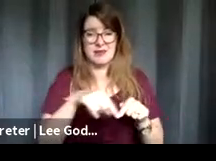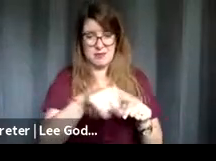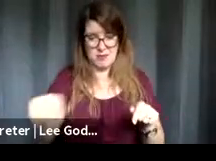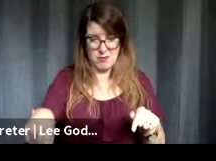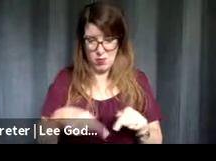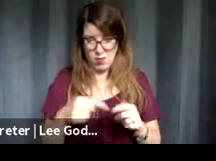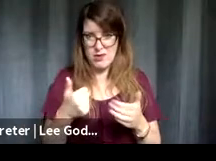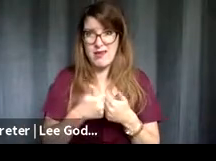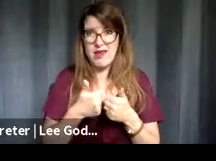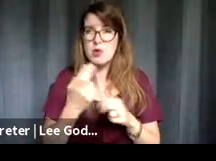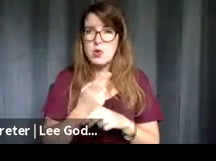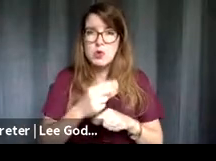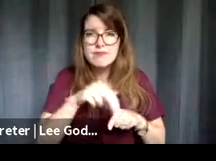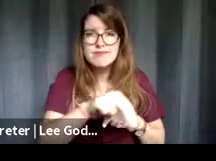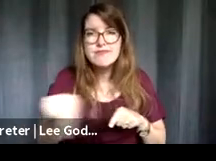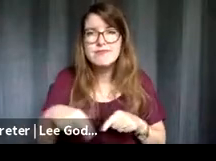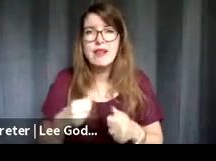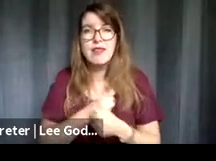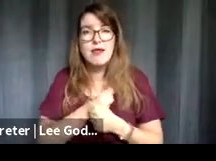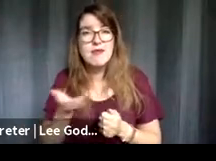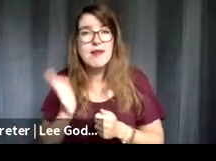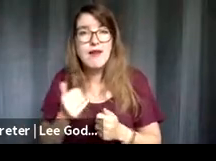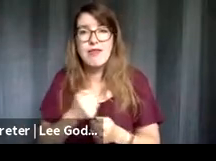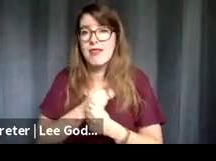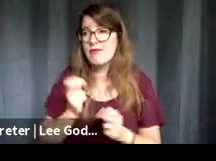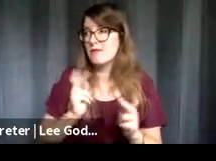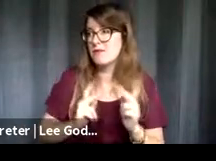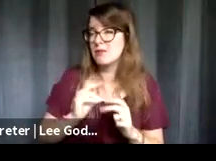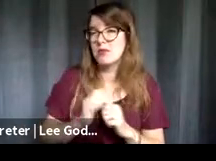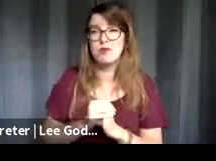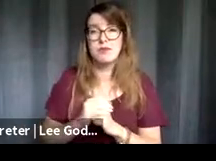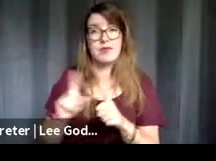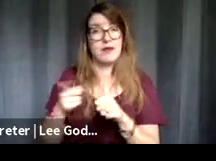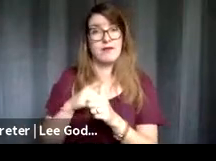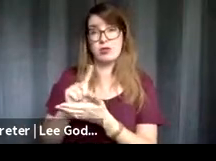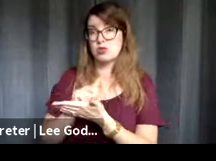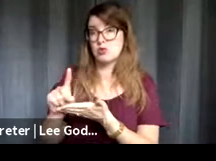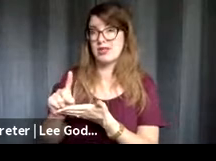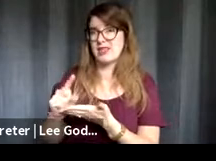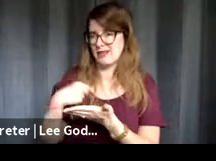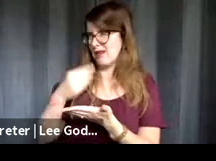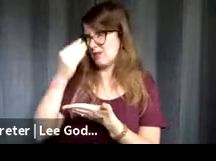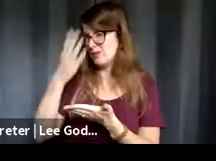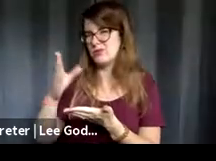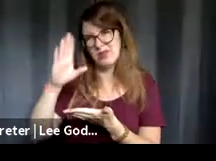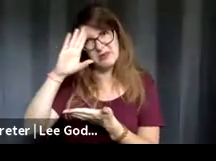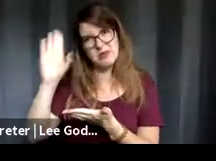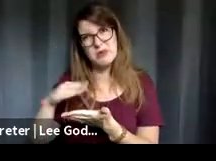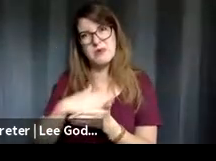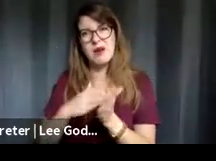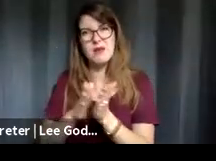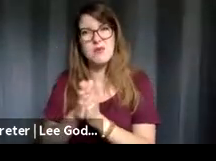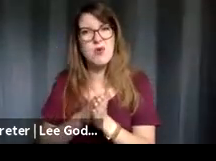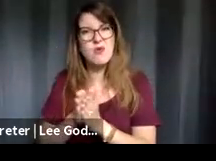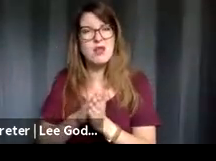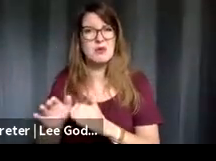use to love God and people. And, you know, week one, I told you. Now, I know, you know, my motives can be